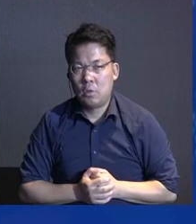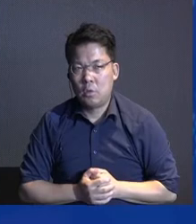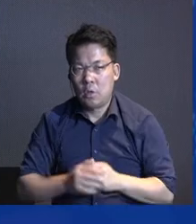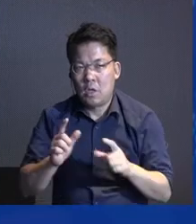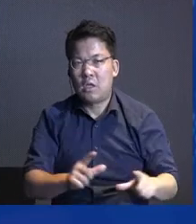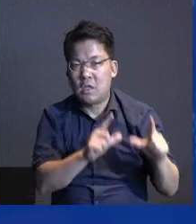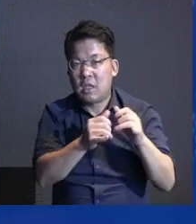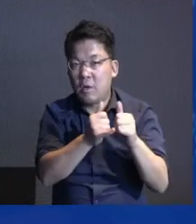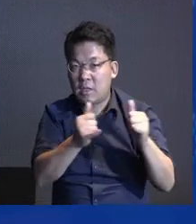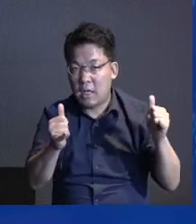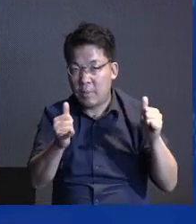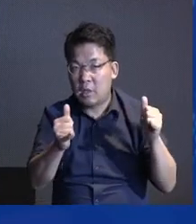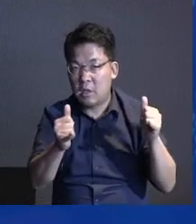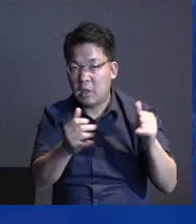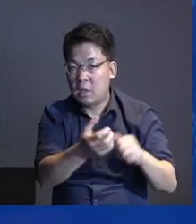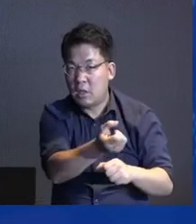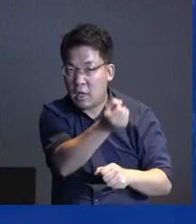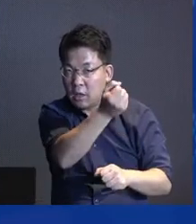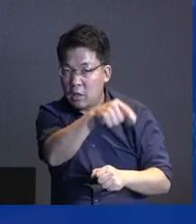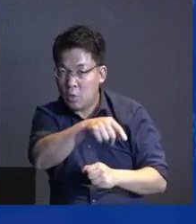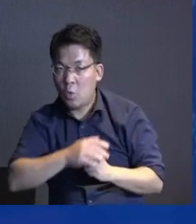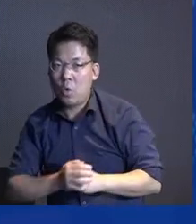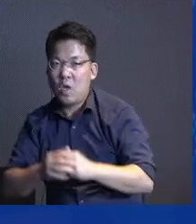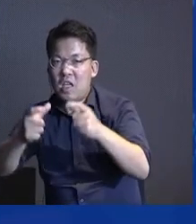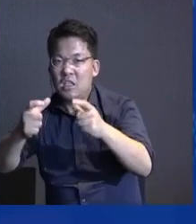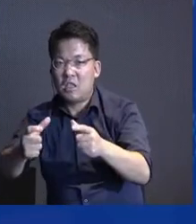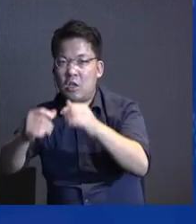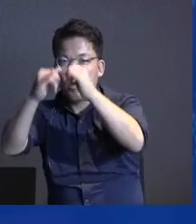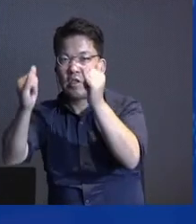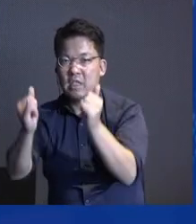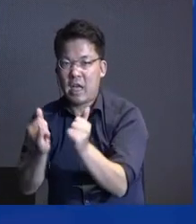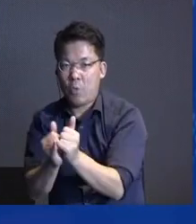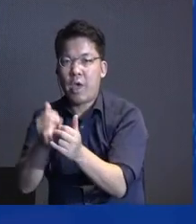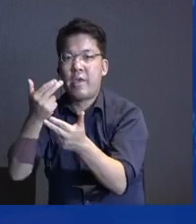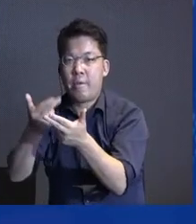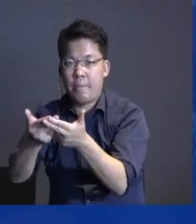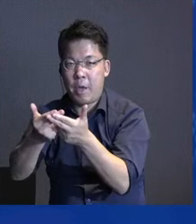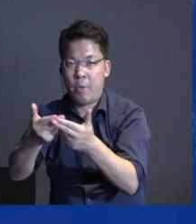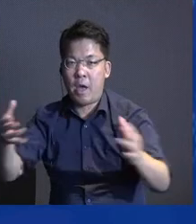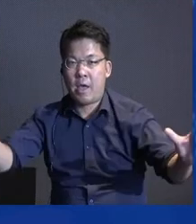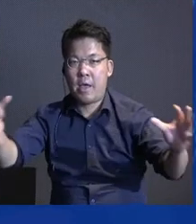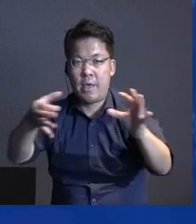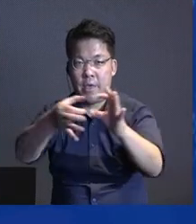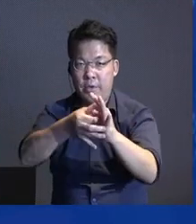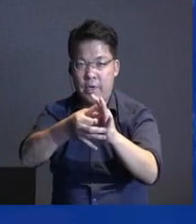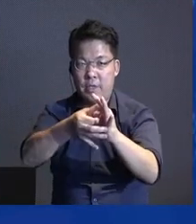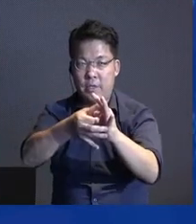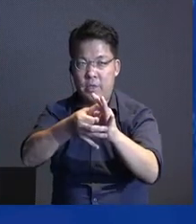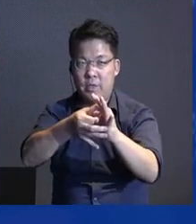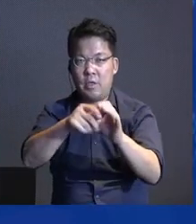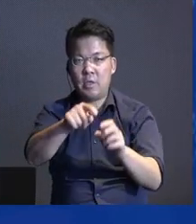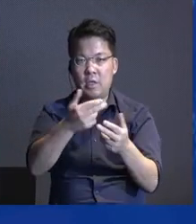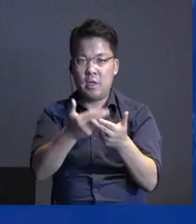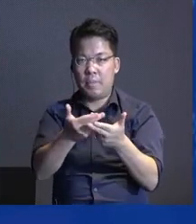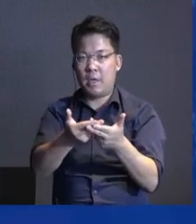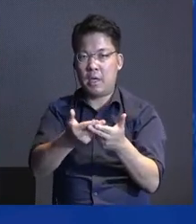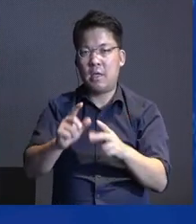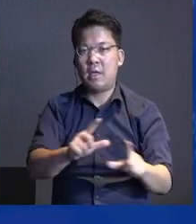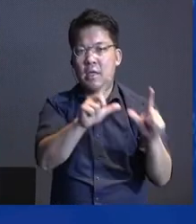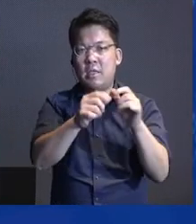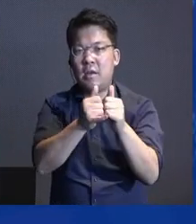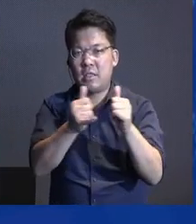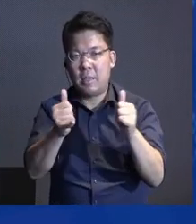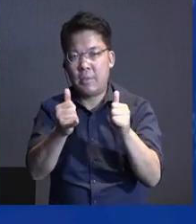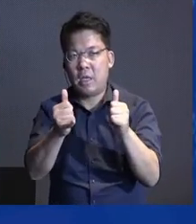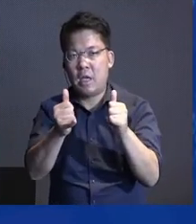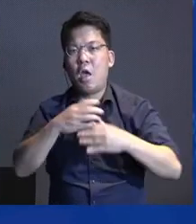resident association and the resident welfare support association are composed of the residents. And